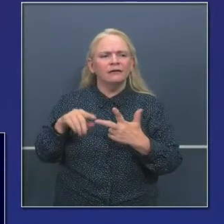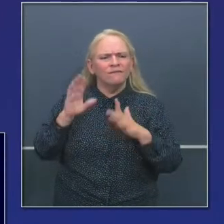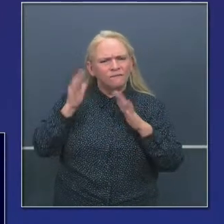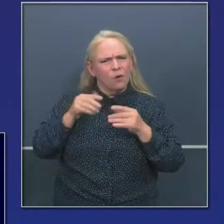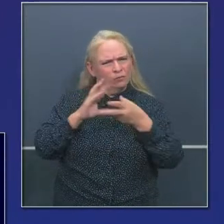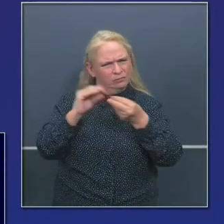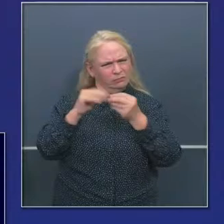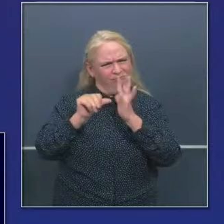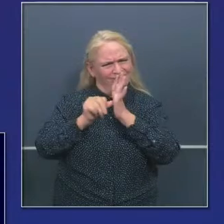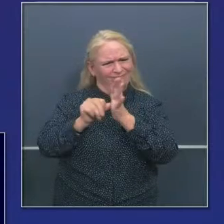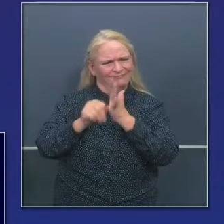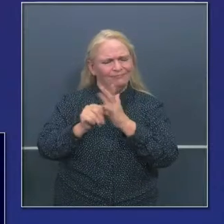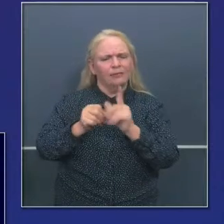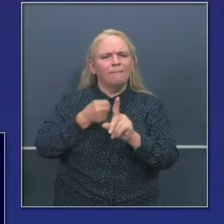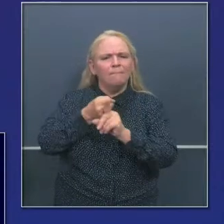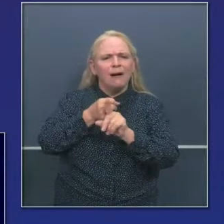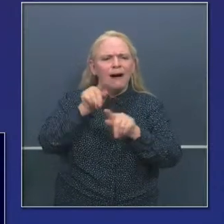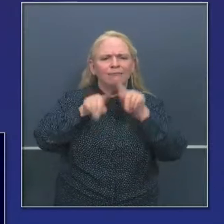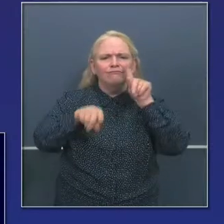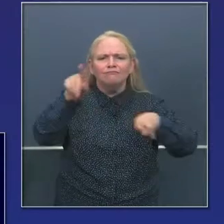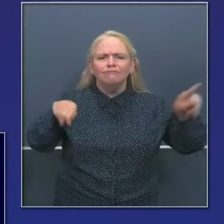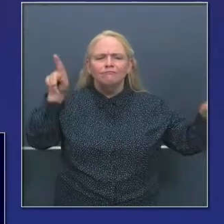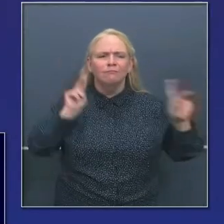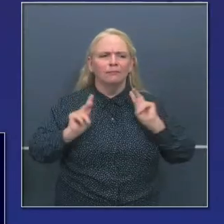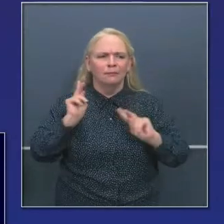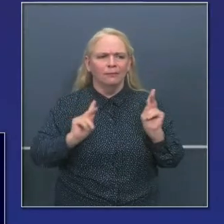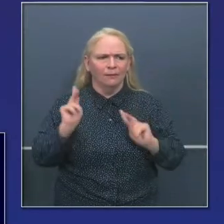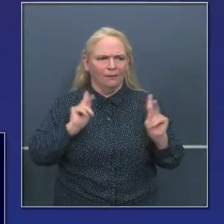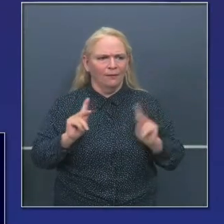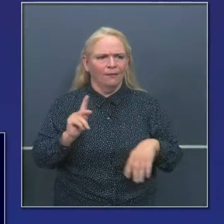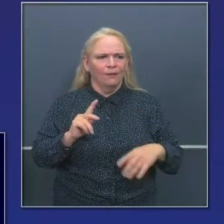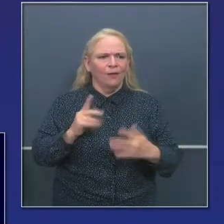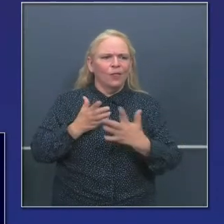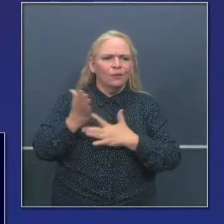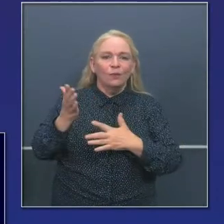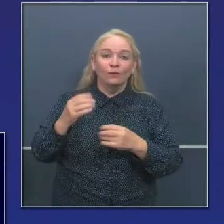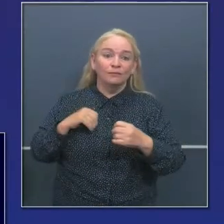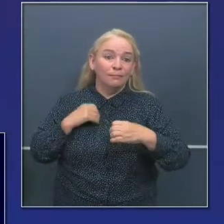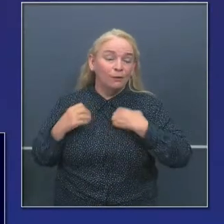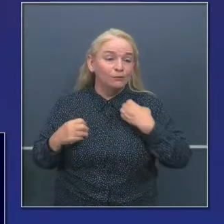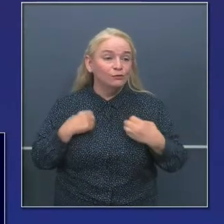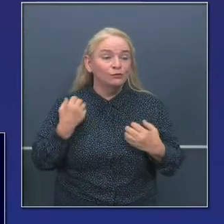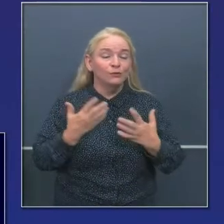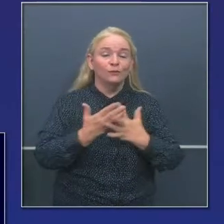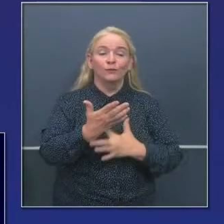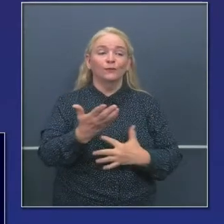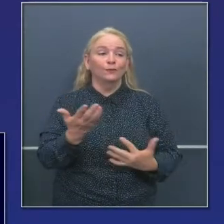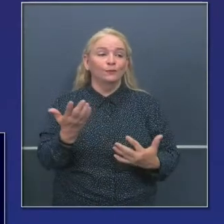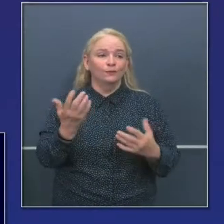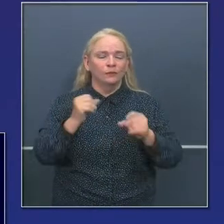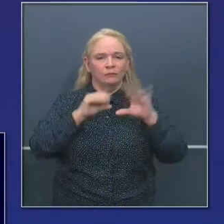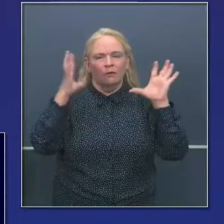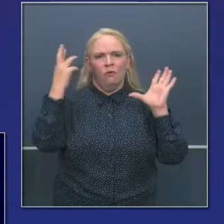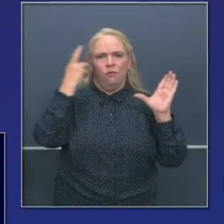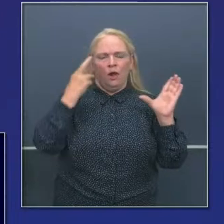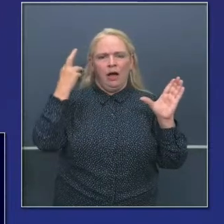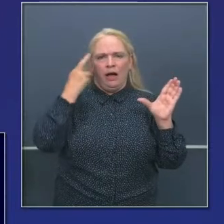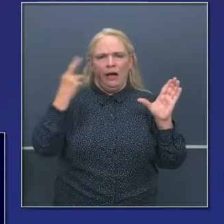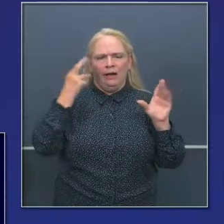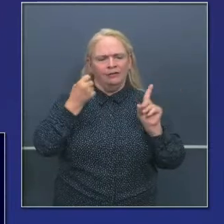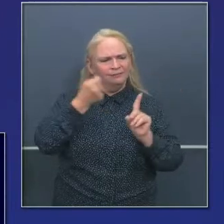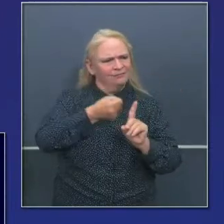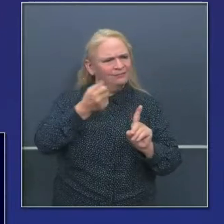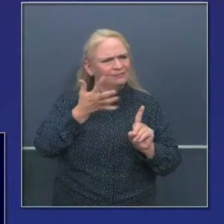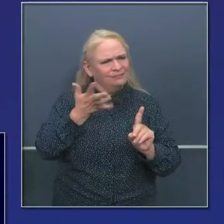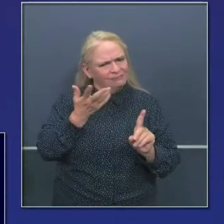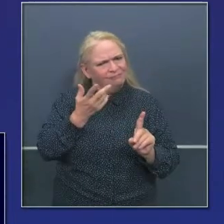think can hit home in traditional ways, more emotional ways, and again, in messages that people can understand in